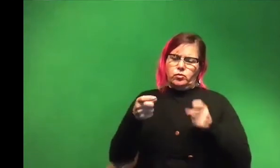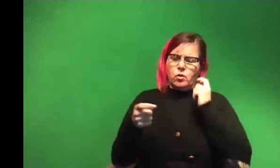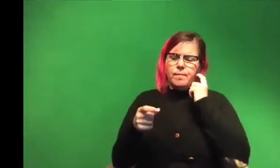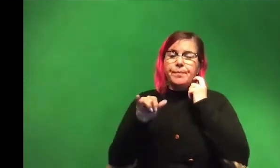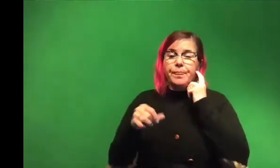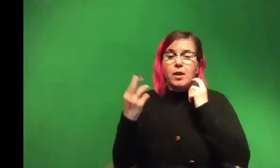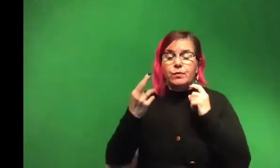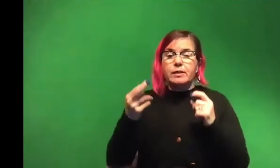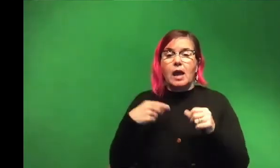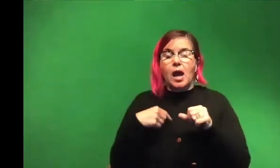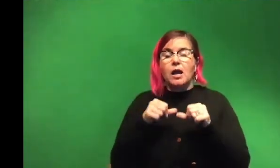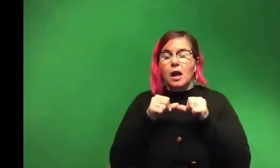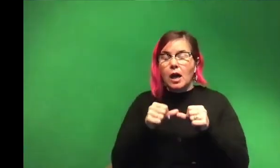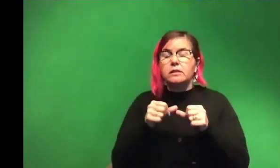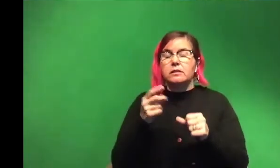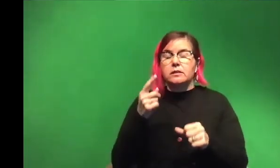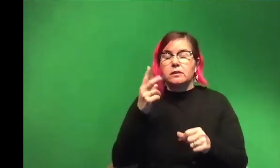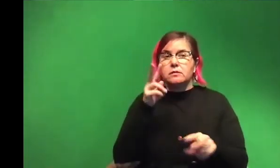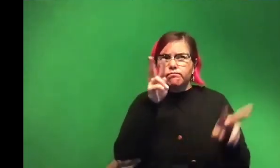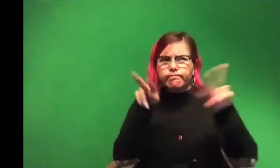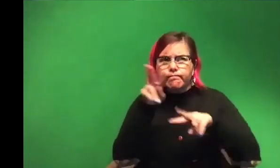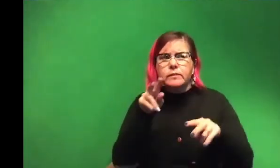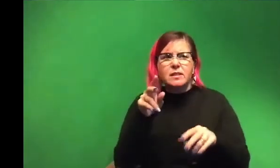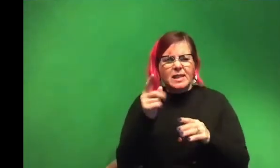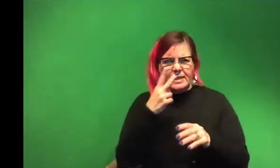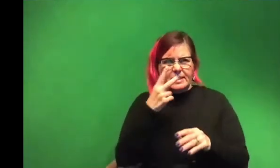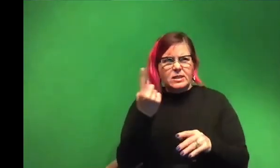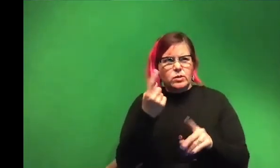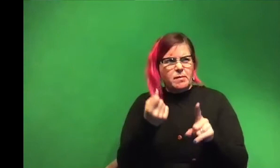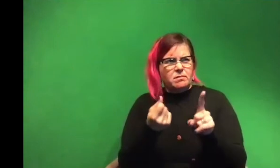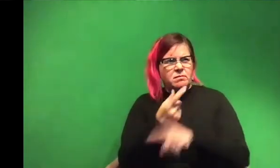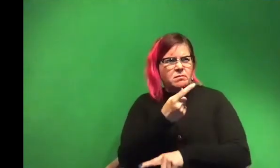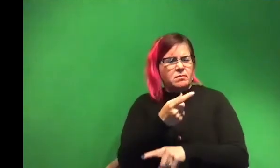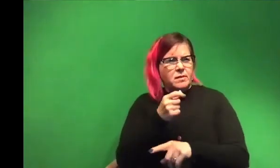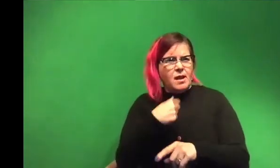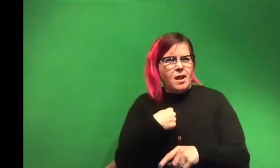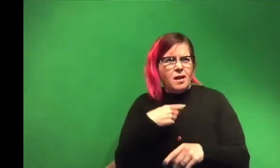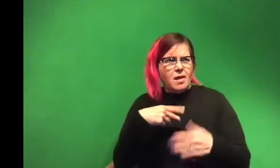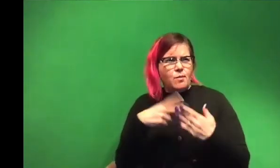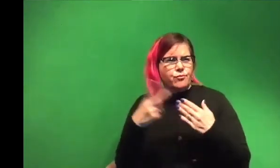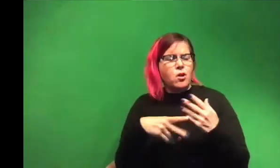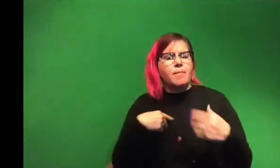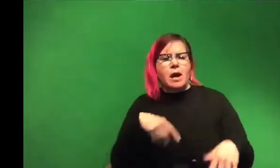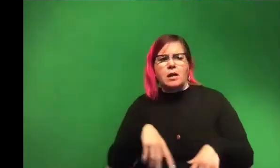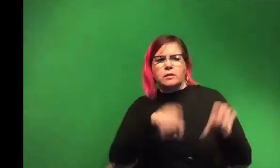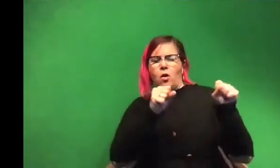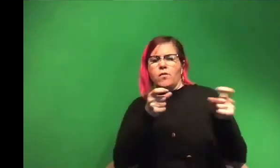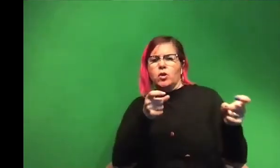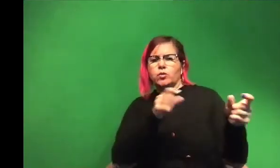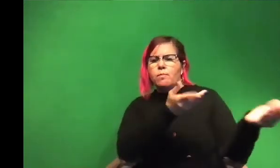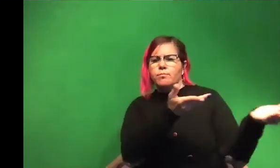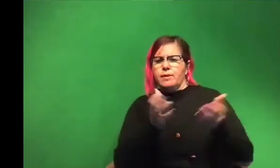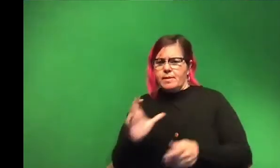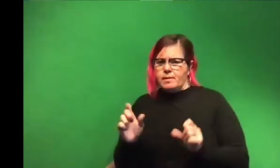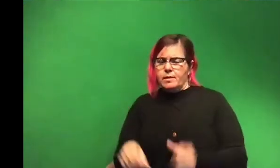that I have constant eyes on the aircraft, because the second that I see it do something that I haven't told it to do, I can take manual control and then bring it back.